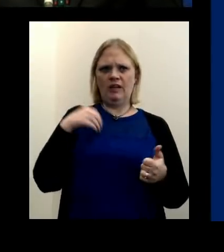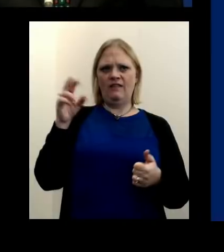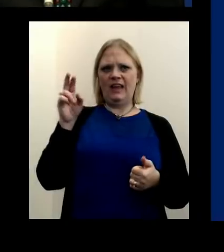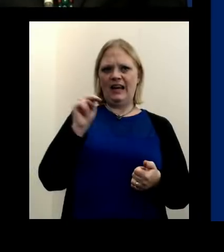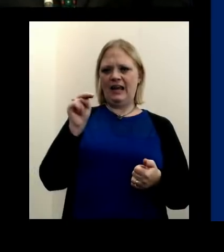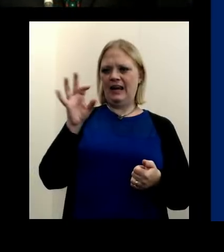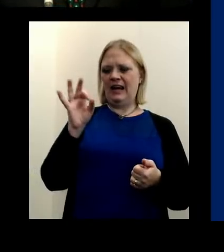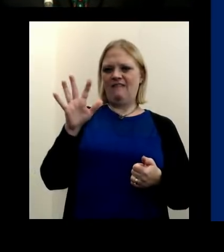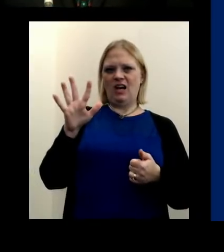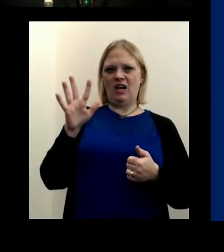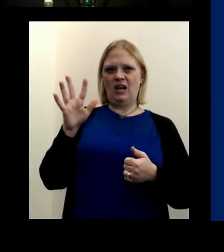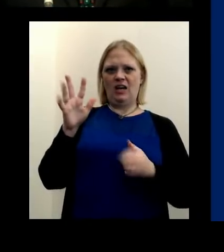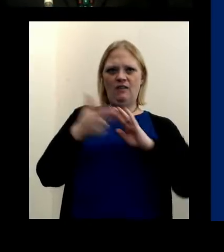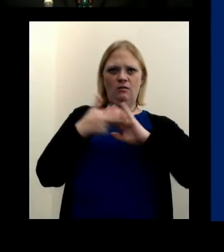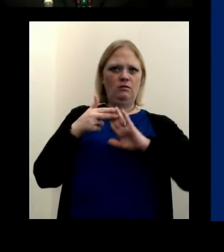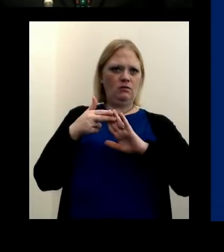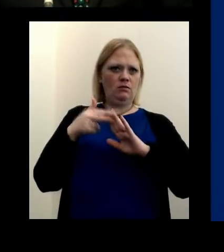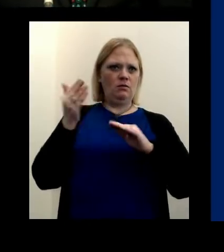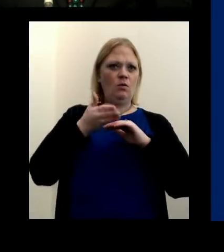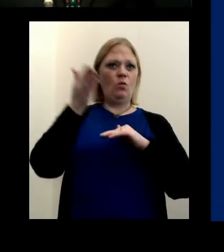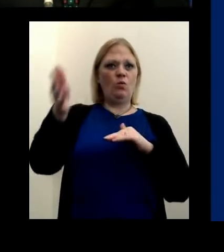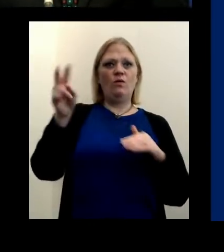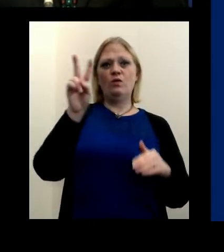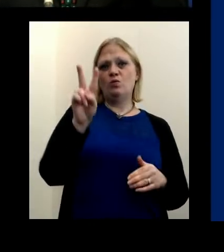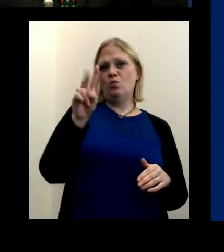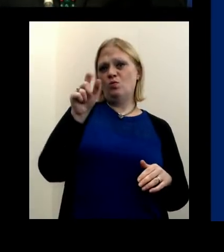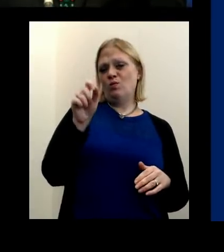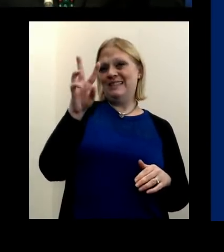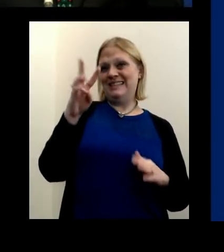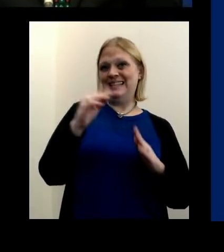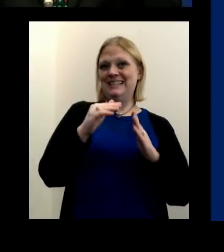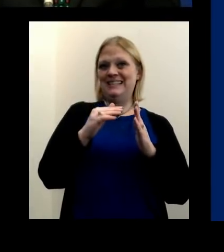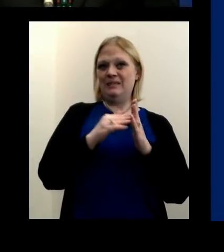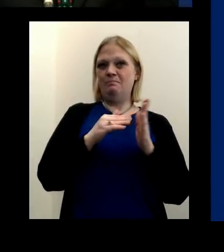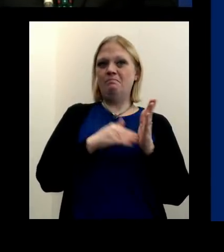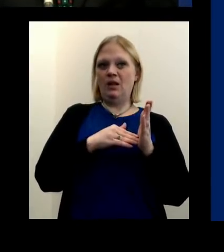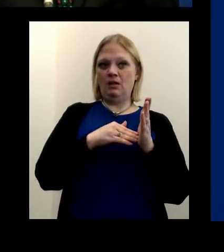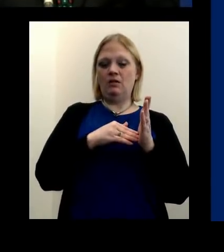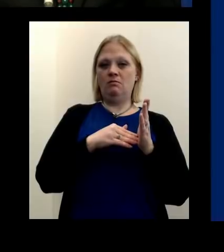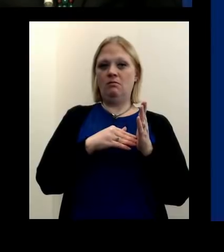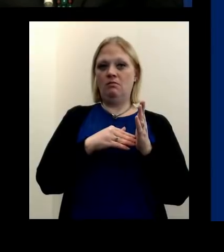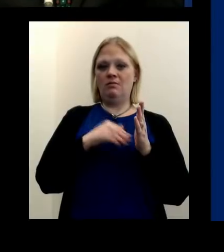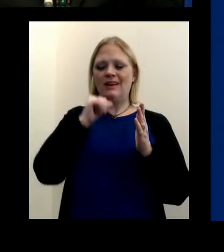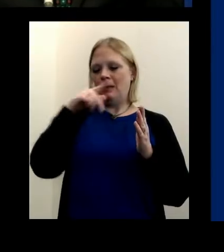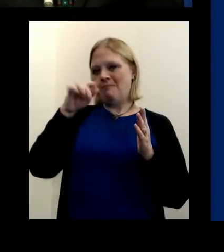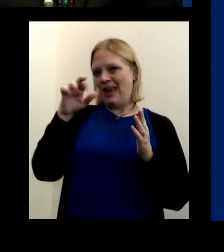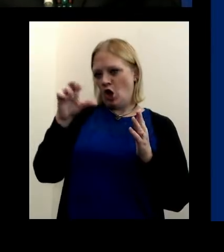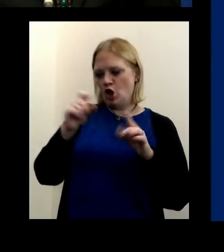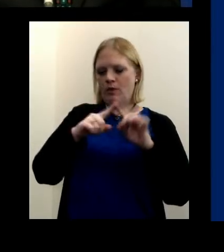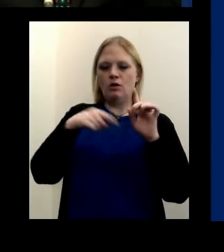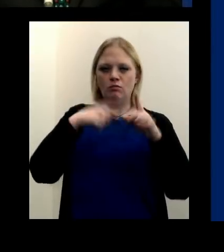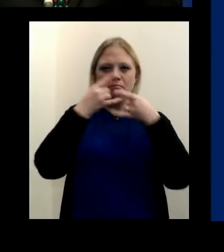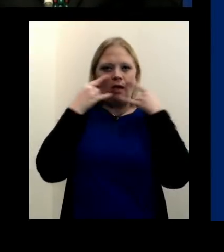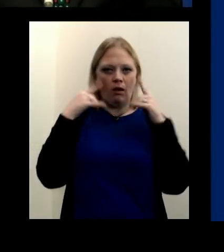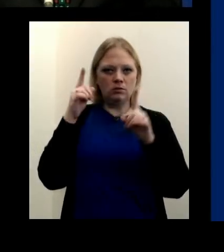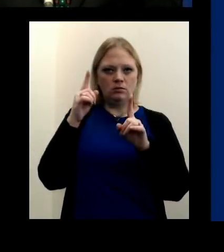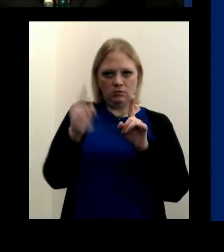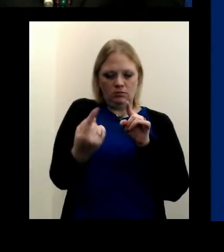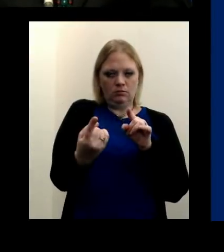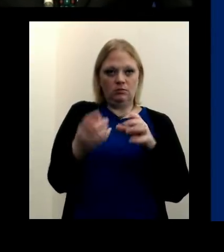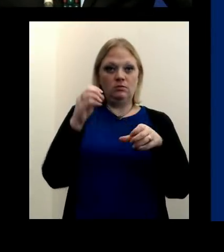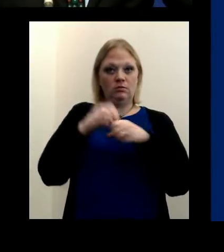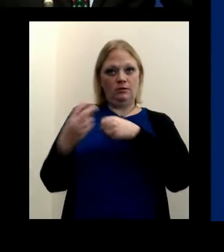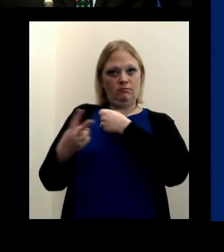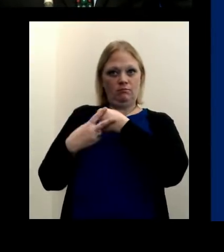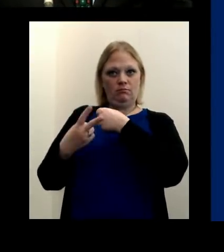N95 designation. We have over 2.6 million pairs, or excuse me, 2.6 million N95 masks in our